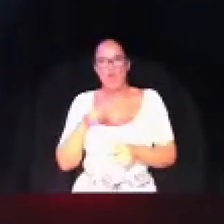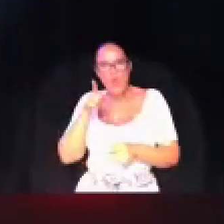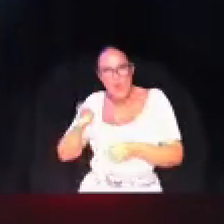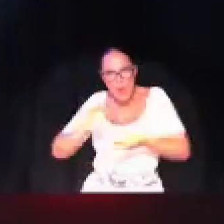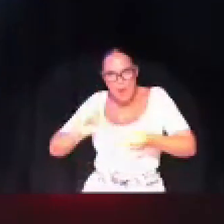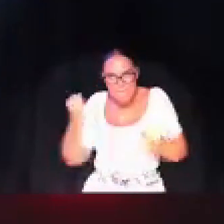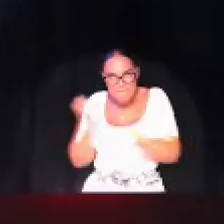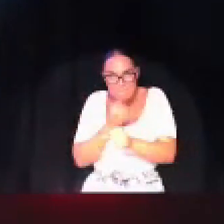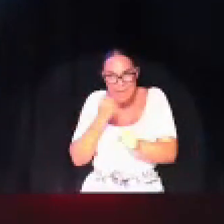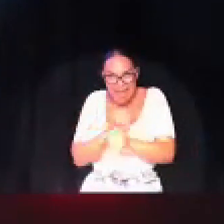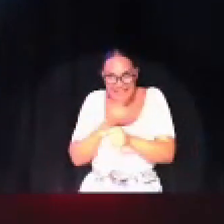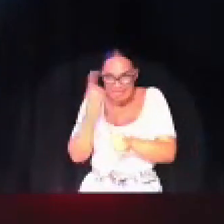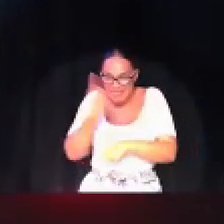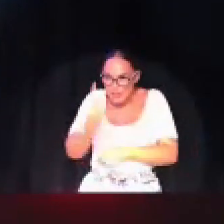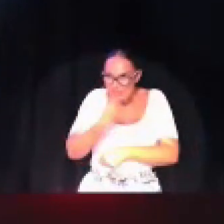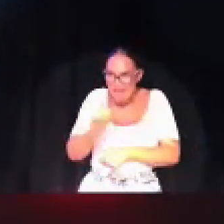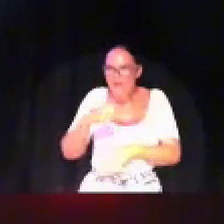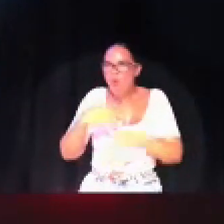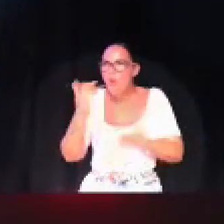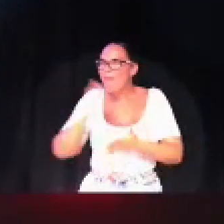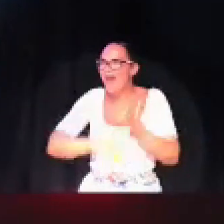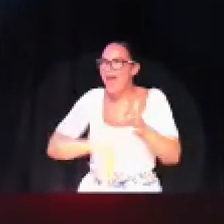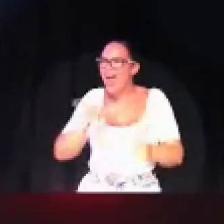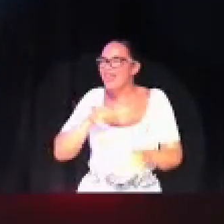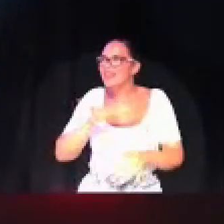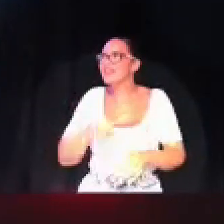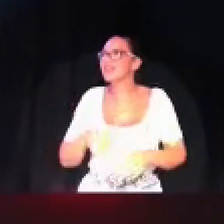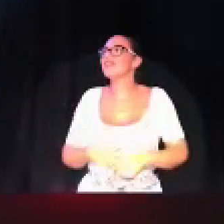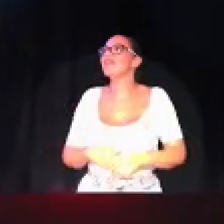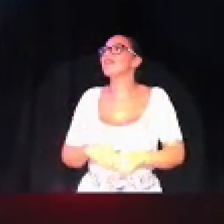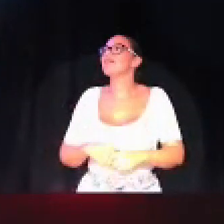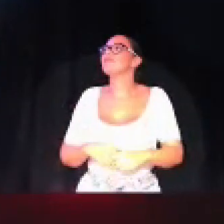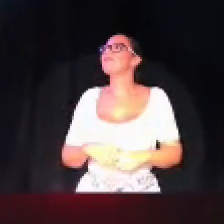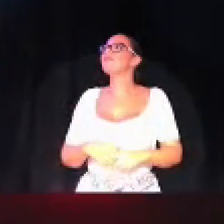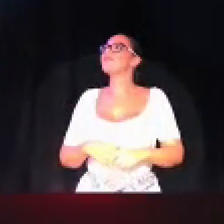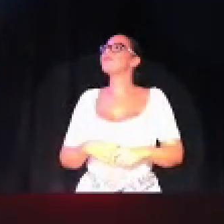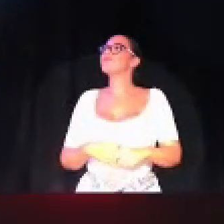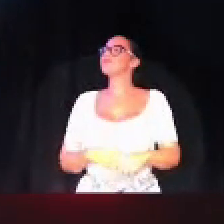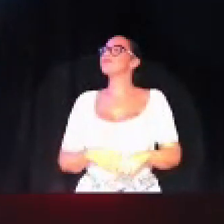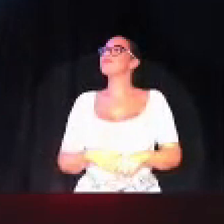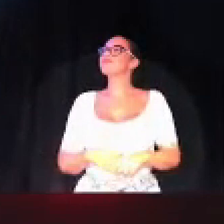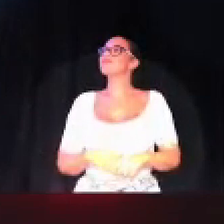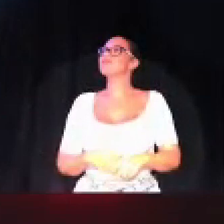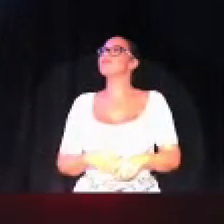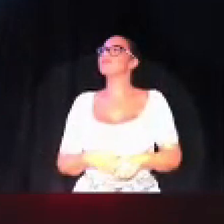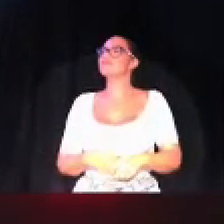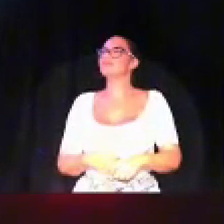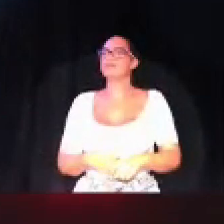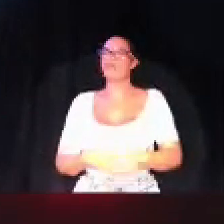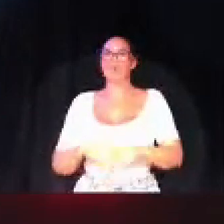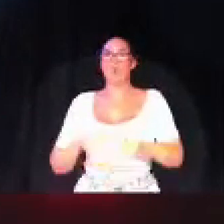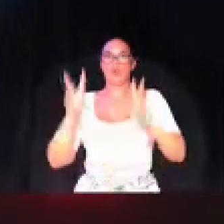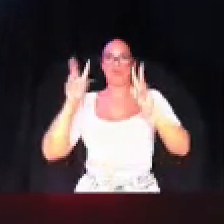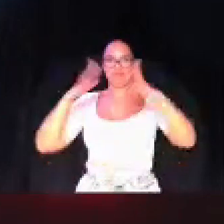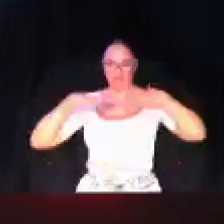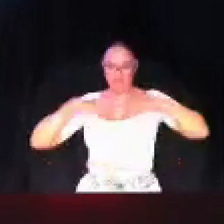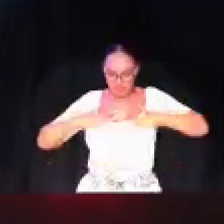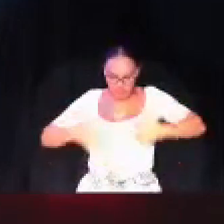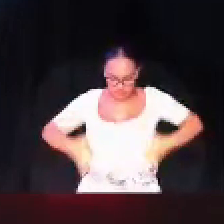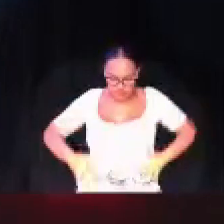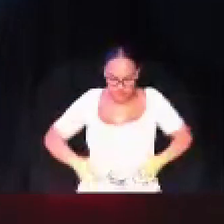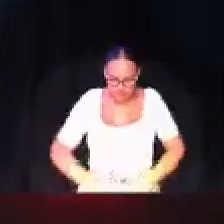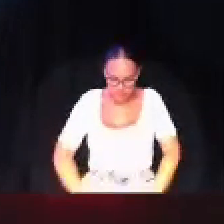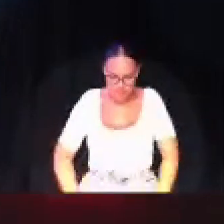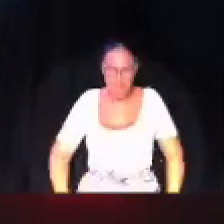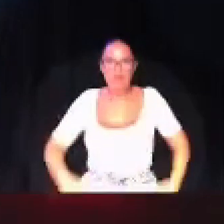setup bespoke yourself, or you've kind of? Yeah. So I mean, everything you can see we've made, but like